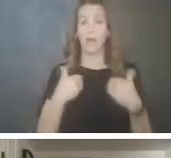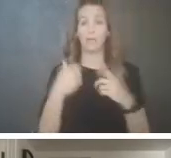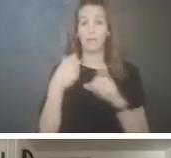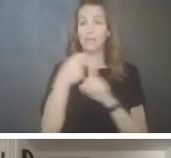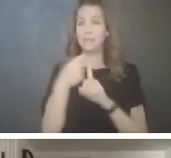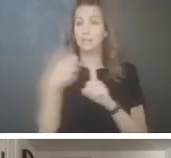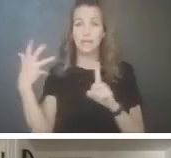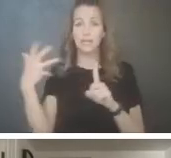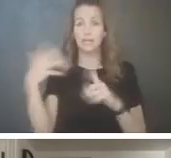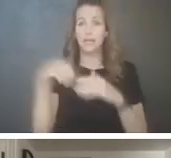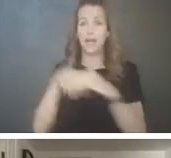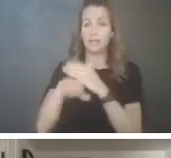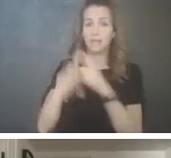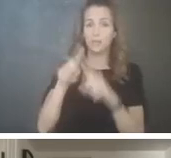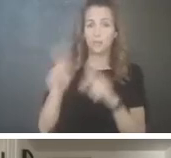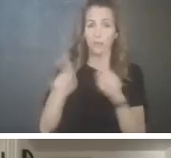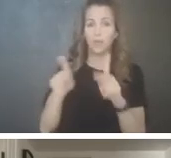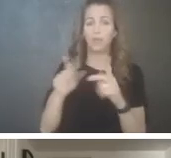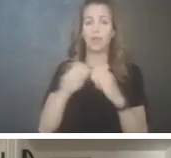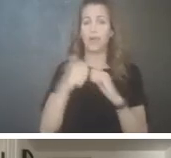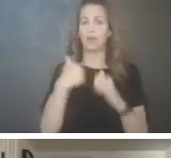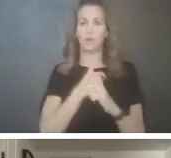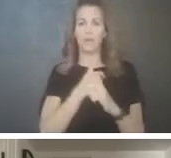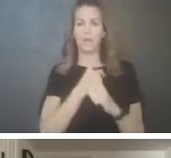way. How do we capitalize that? How do we move